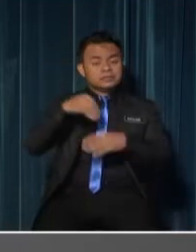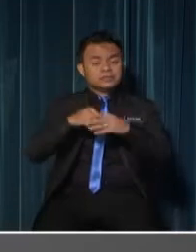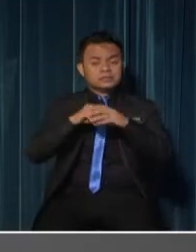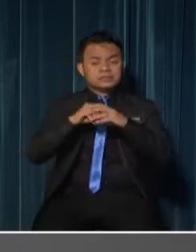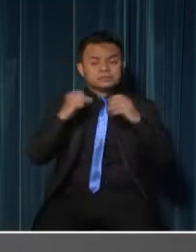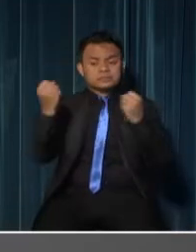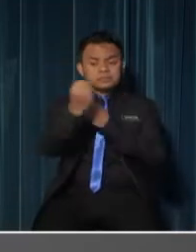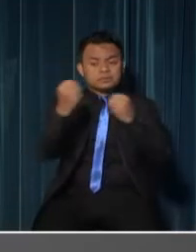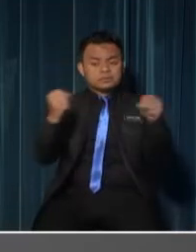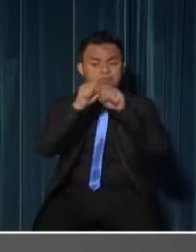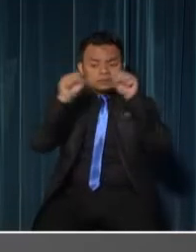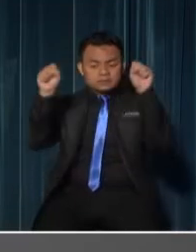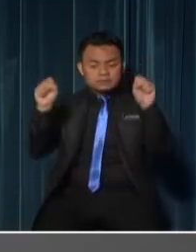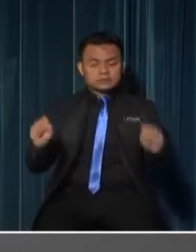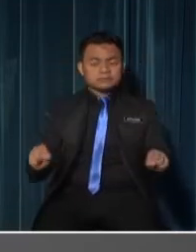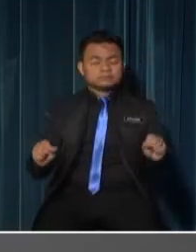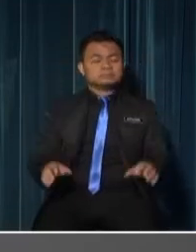system?